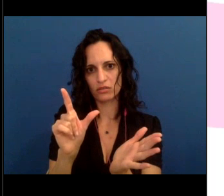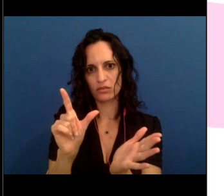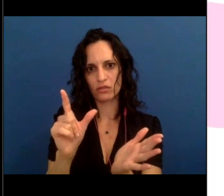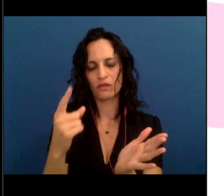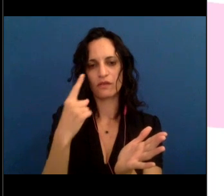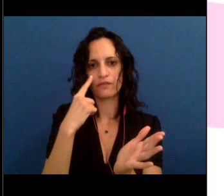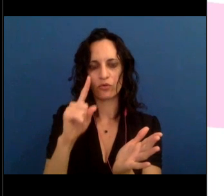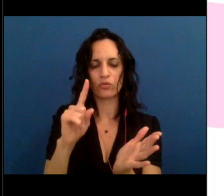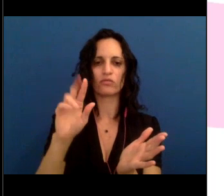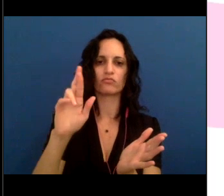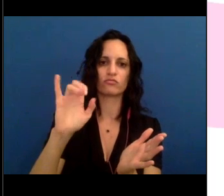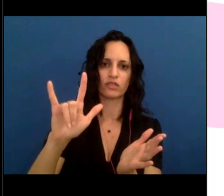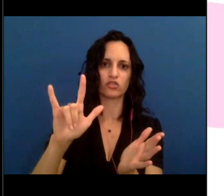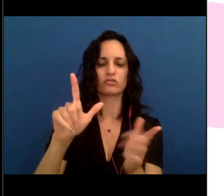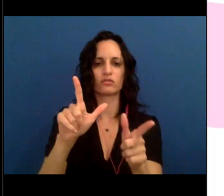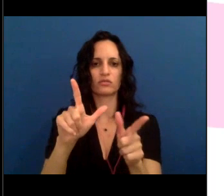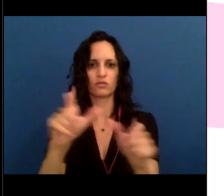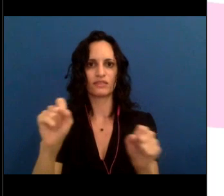linguistics paper.